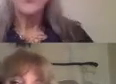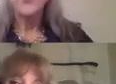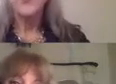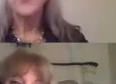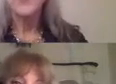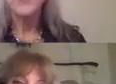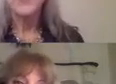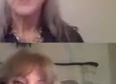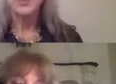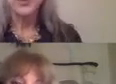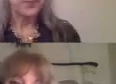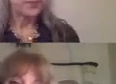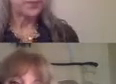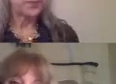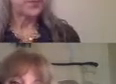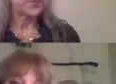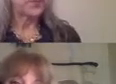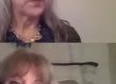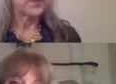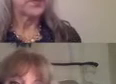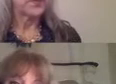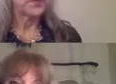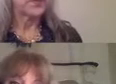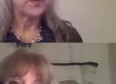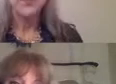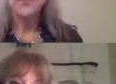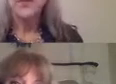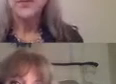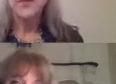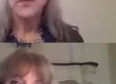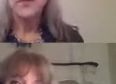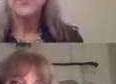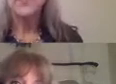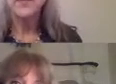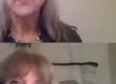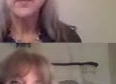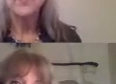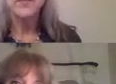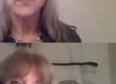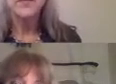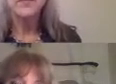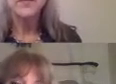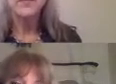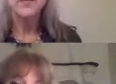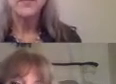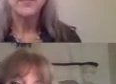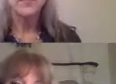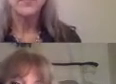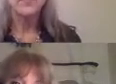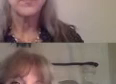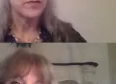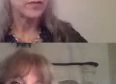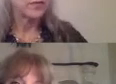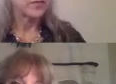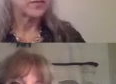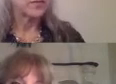time to share with you. As I said, we plan to do this program in April, which is when the Maker and Muse exhibition